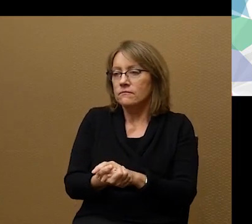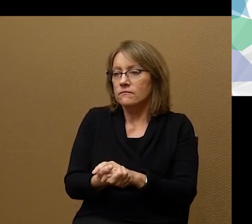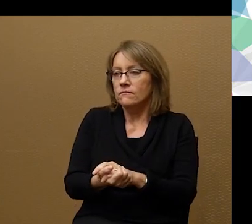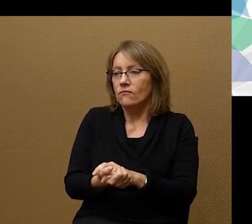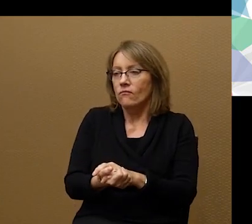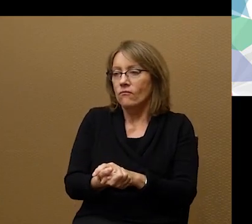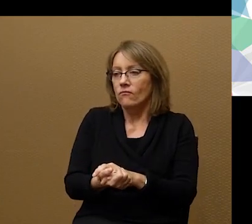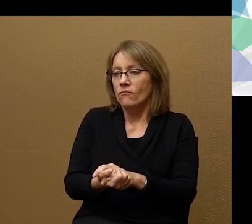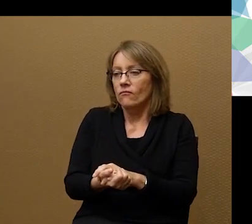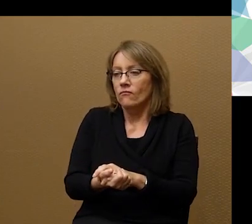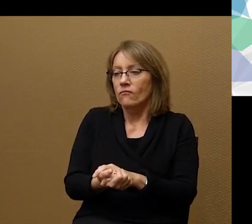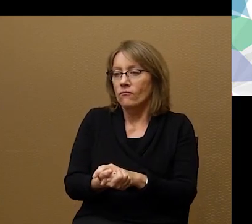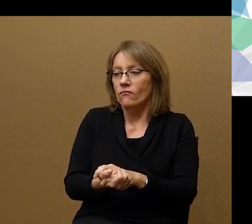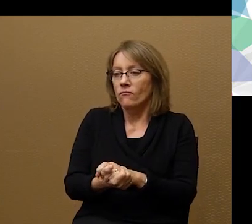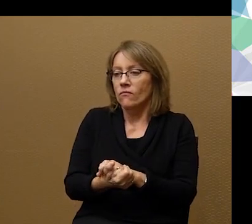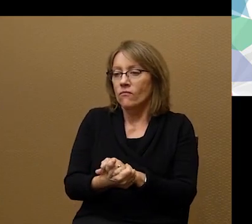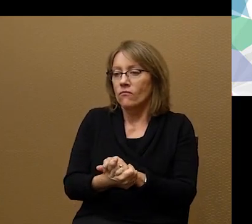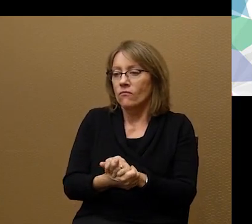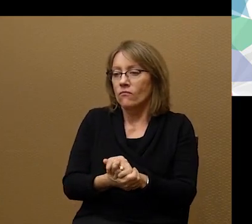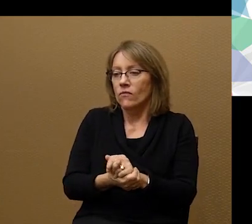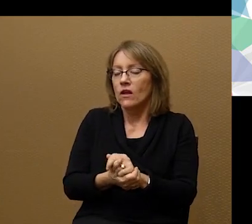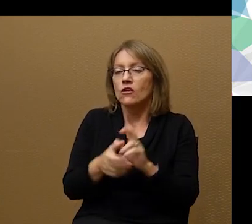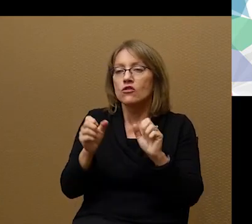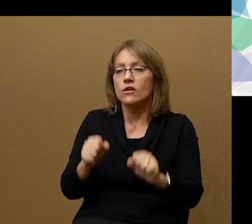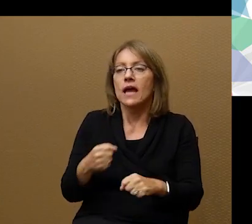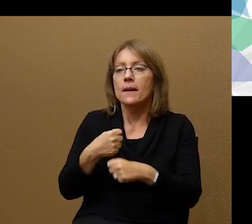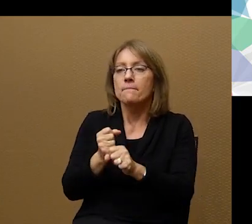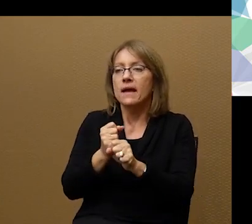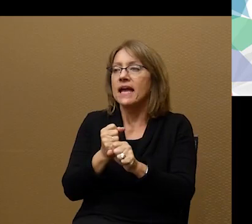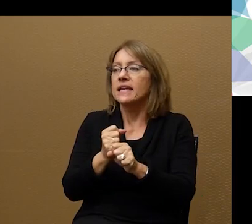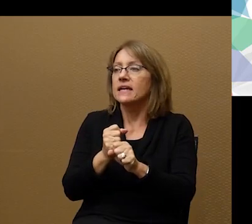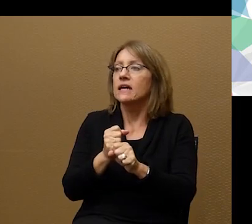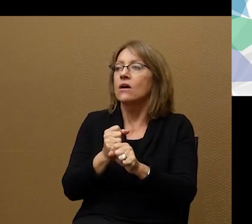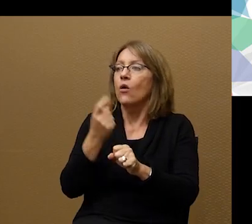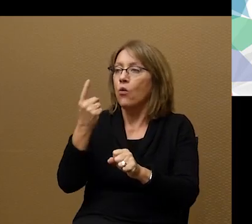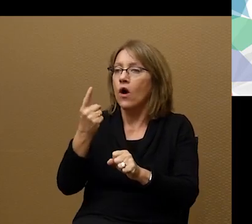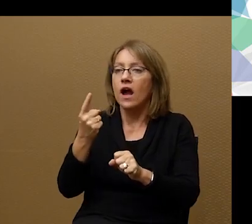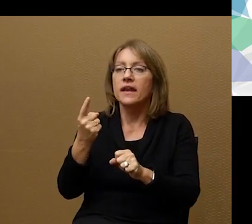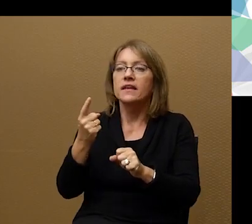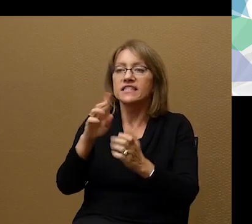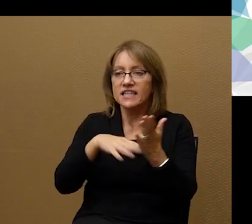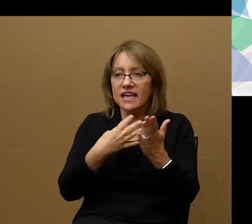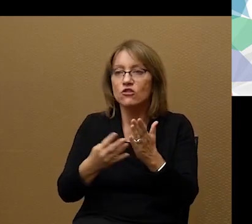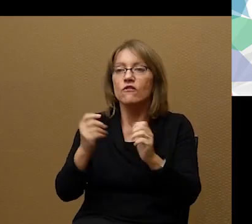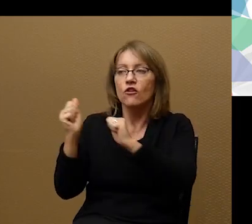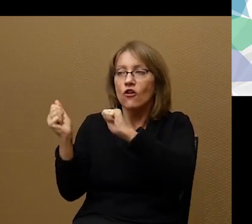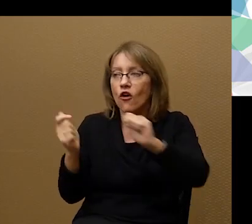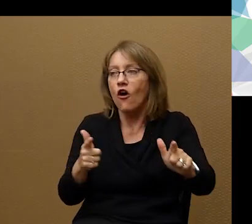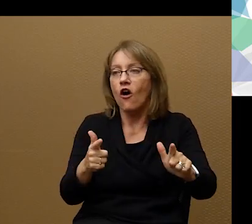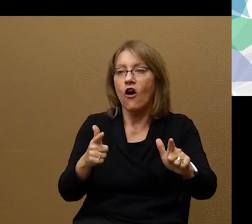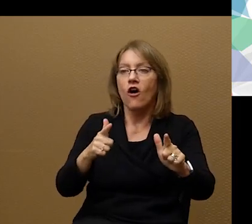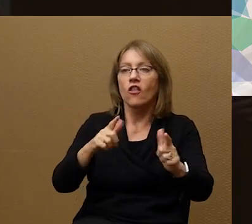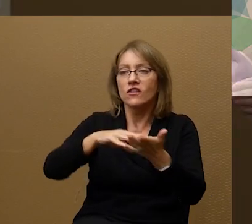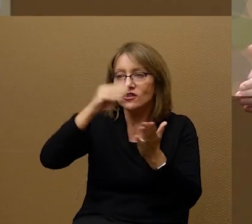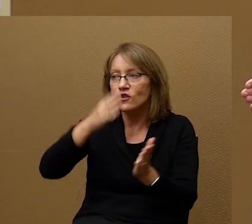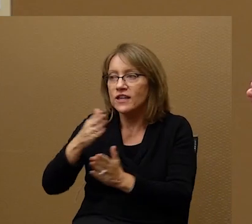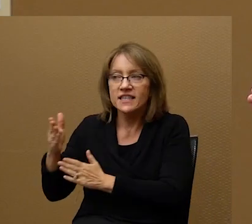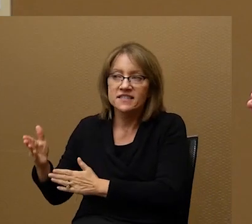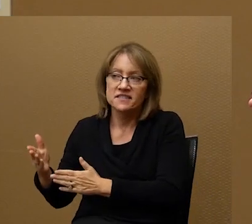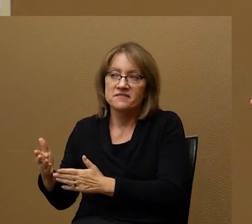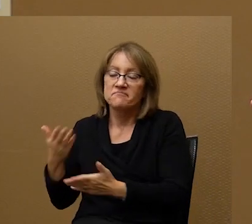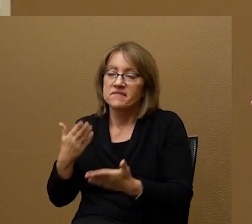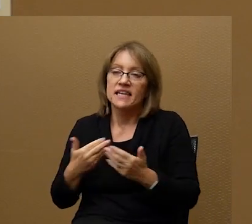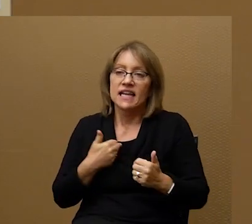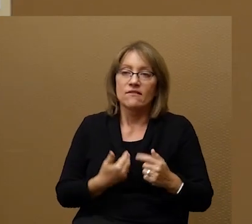be universally designed for all the learners in that room. So a schedule could be for one child to tell